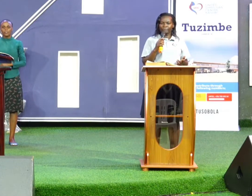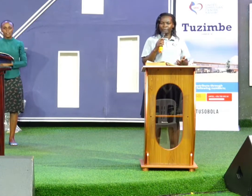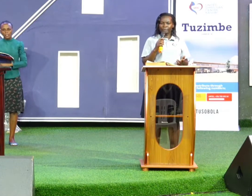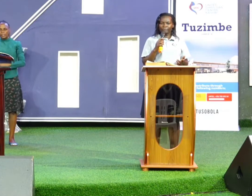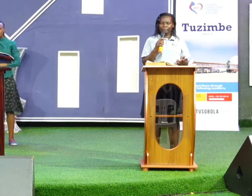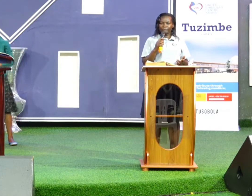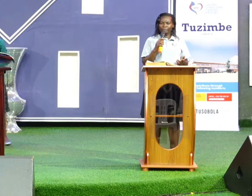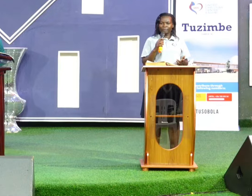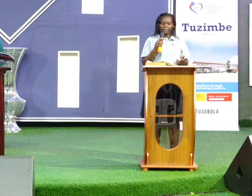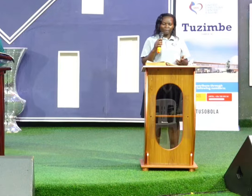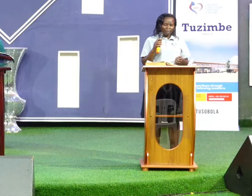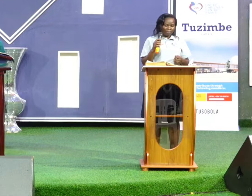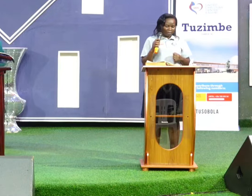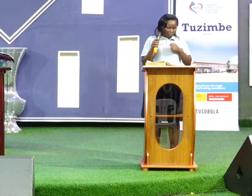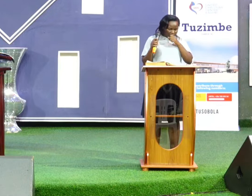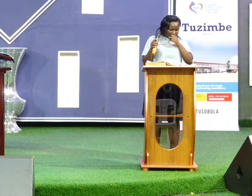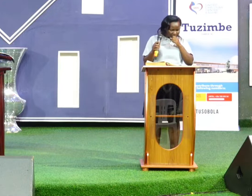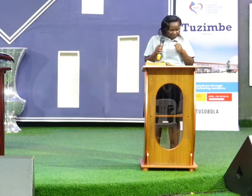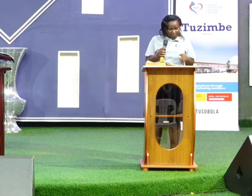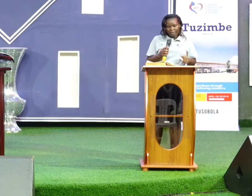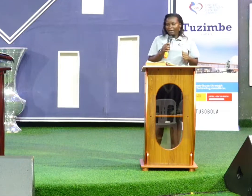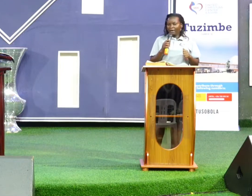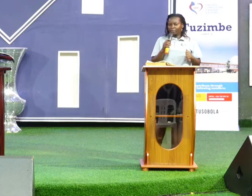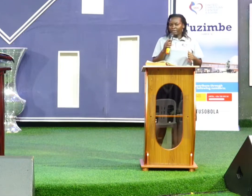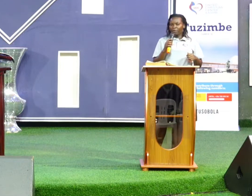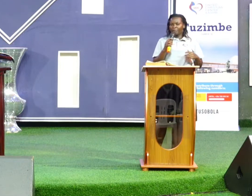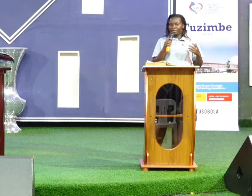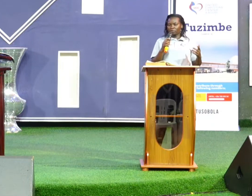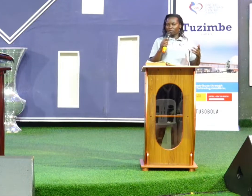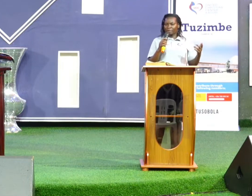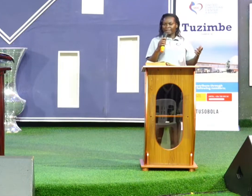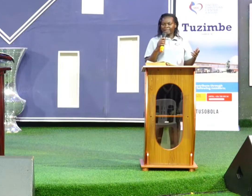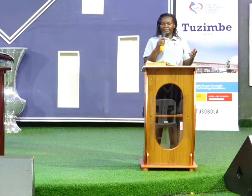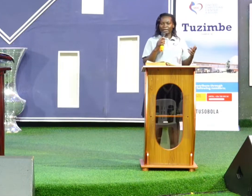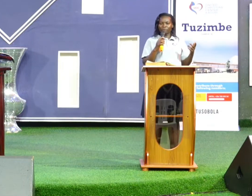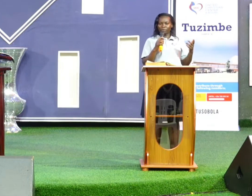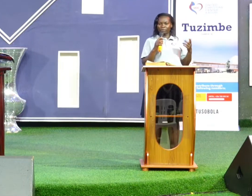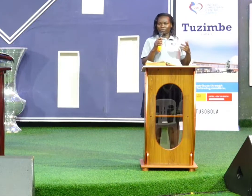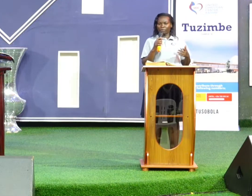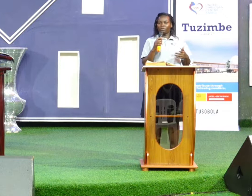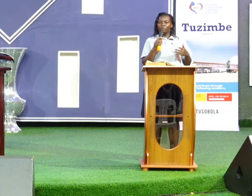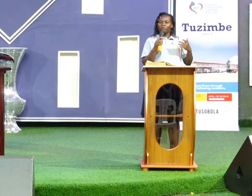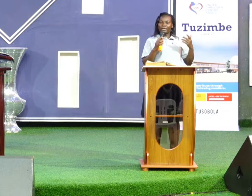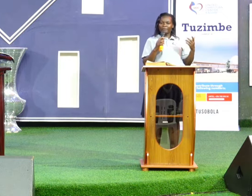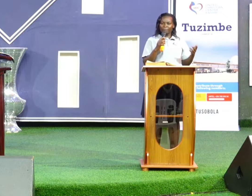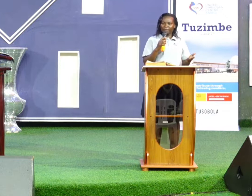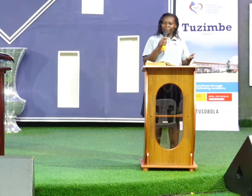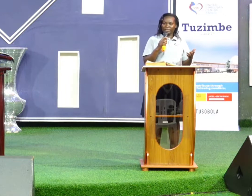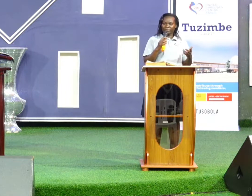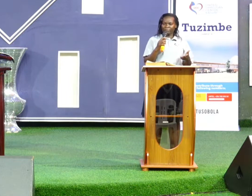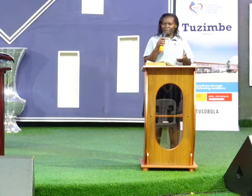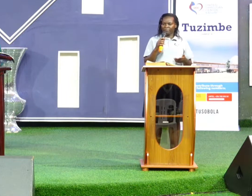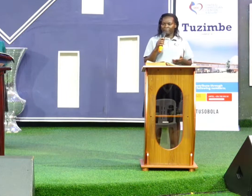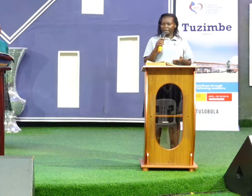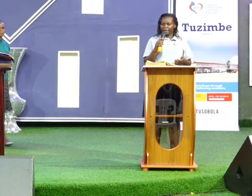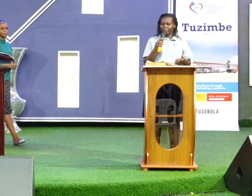your understanding, like Ephesians 1:17 says. Aggulewo amaaso g'okutegeeza kwo nga